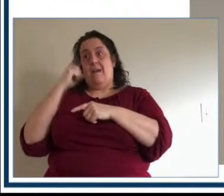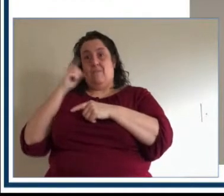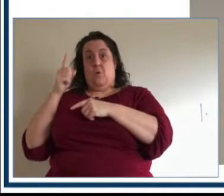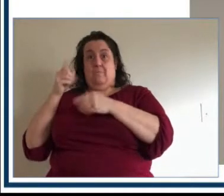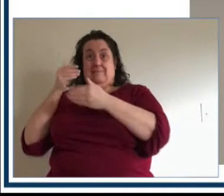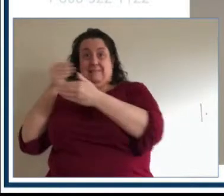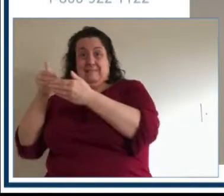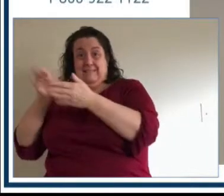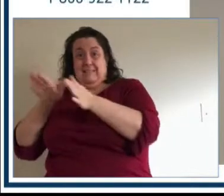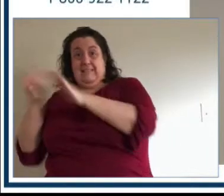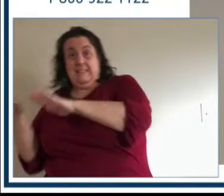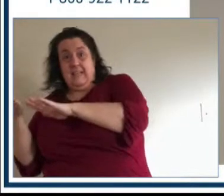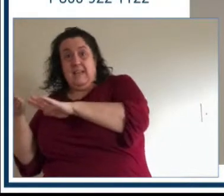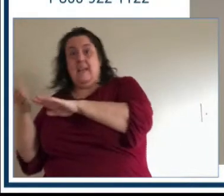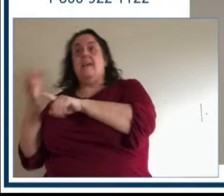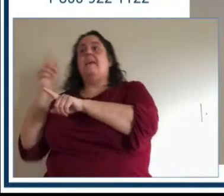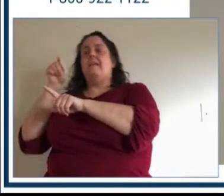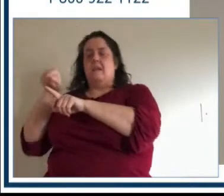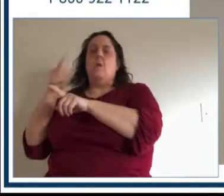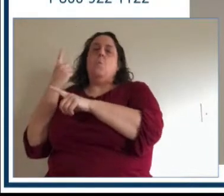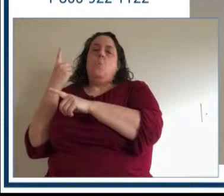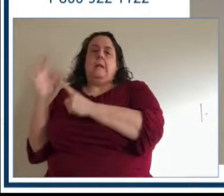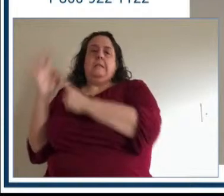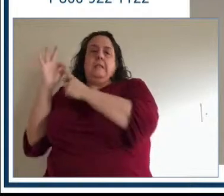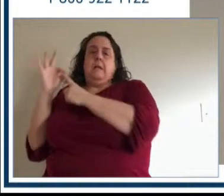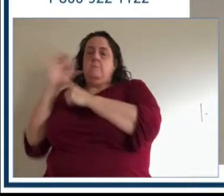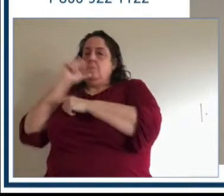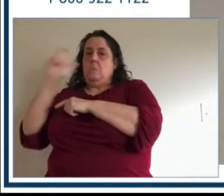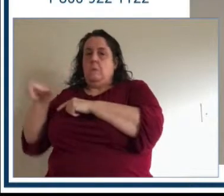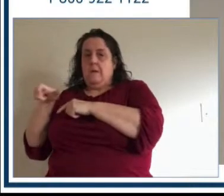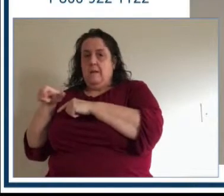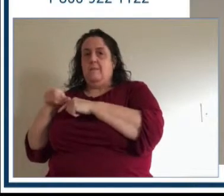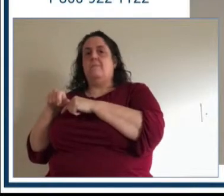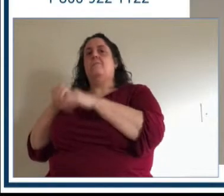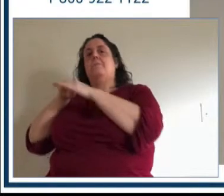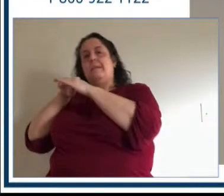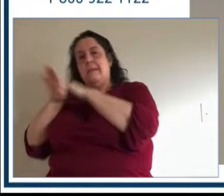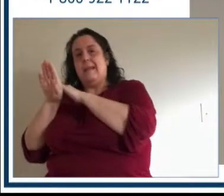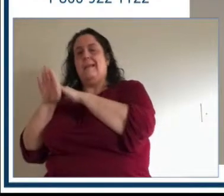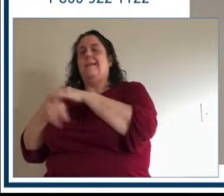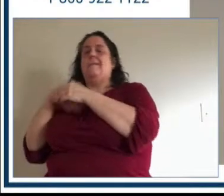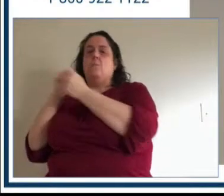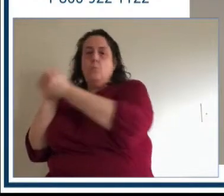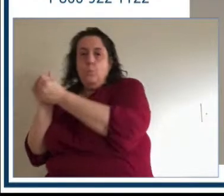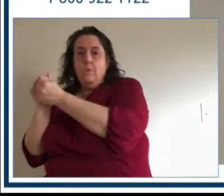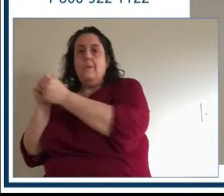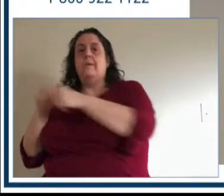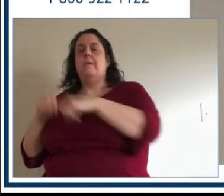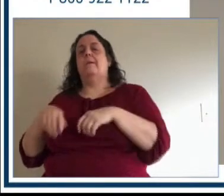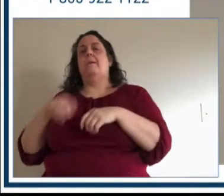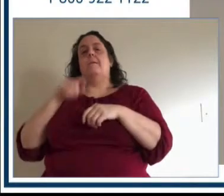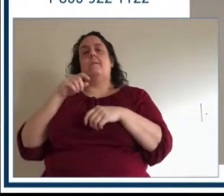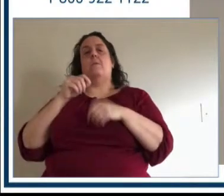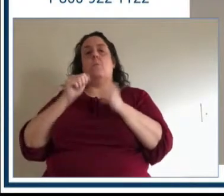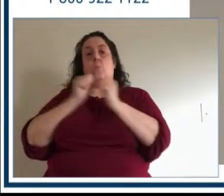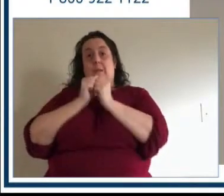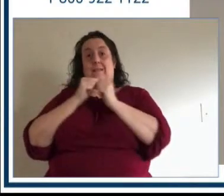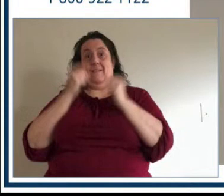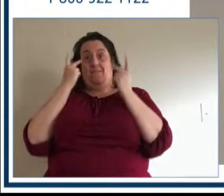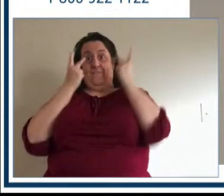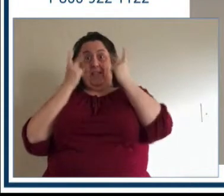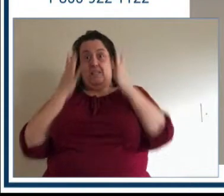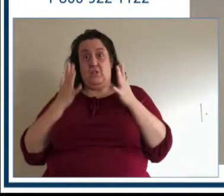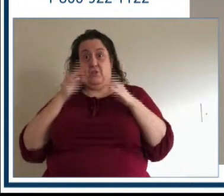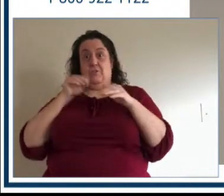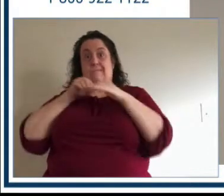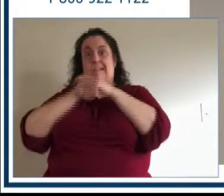required. Now that physical distancing is in place again, visitors will be limited to having a quick, close contact like a hug,